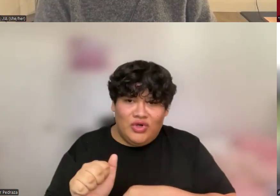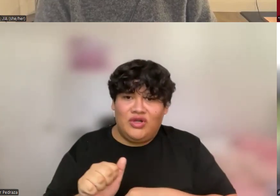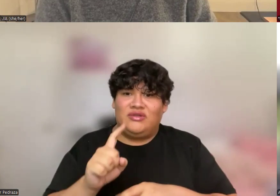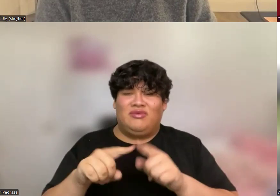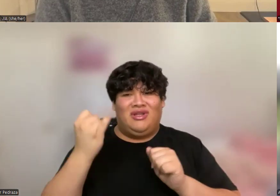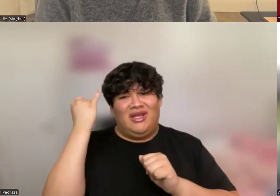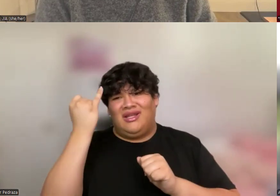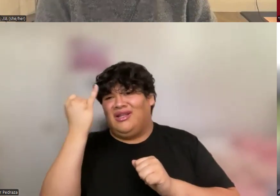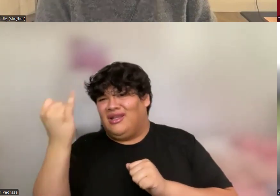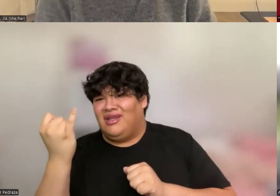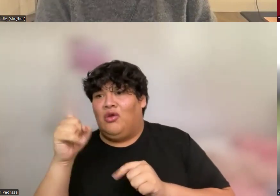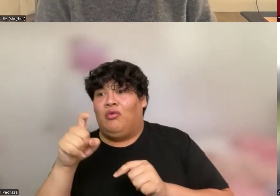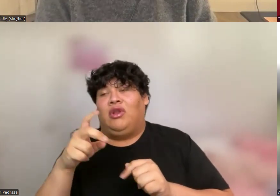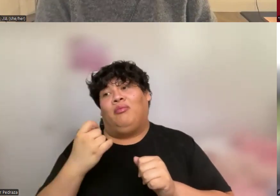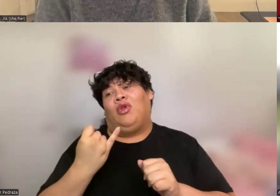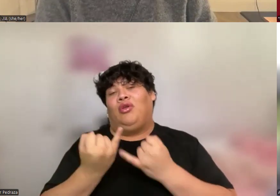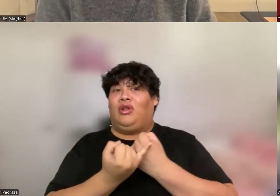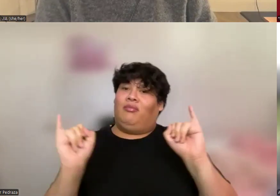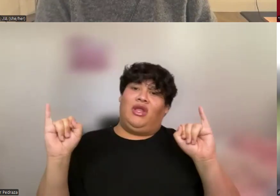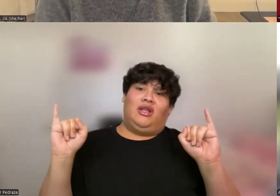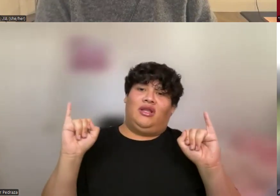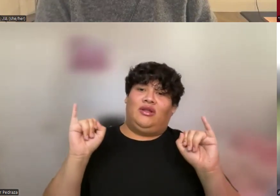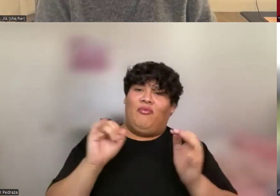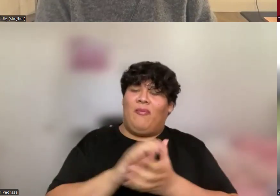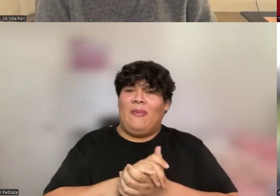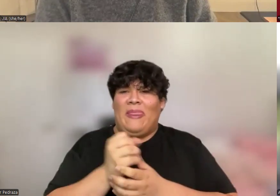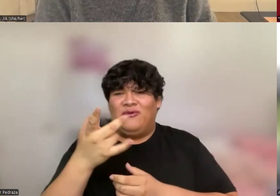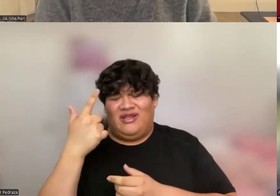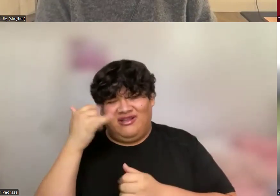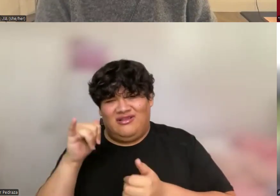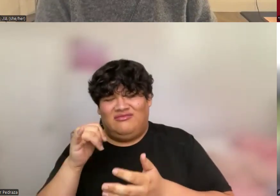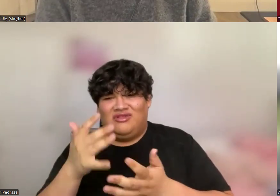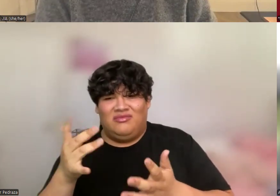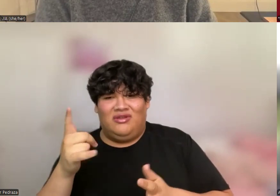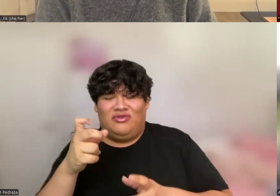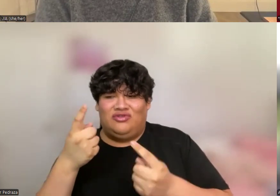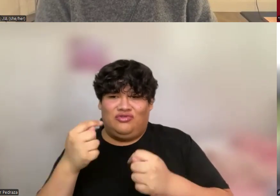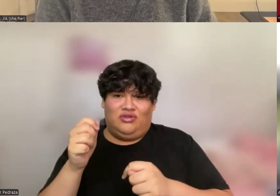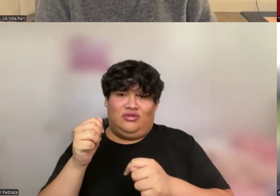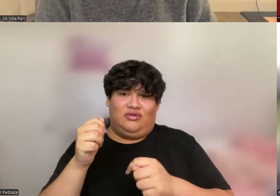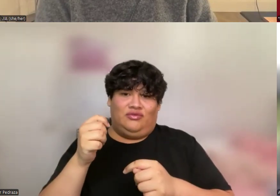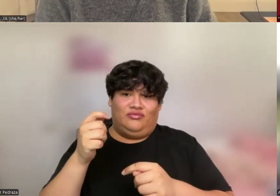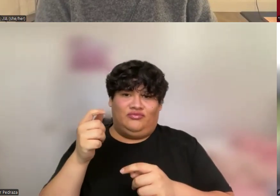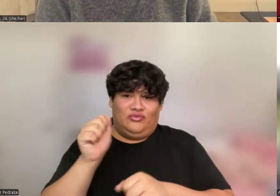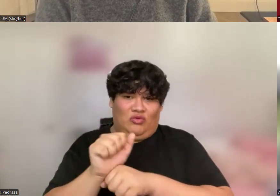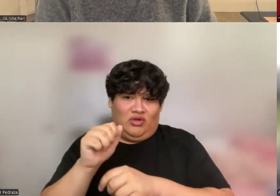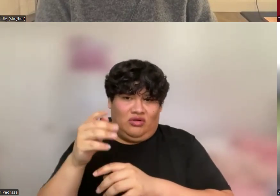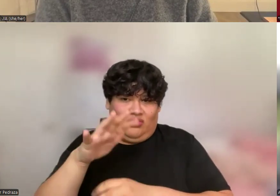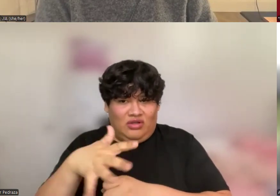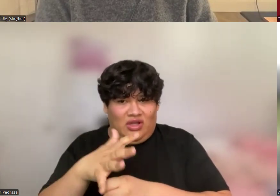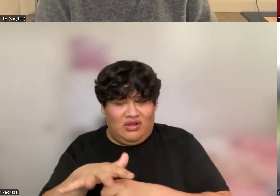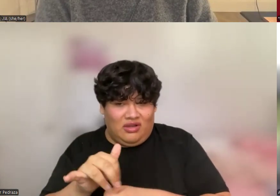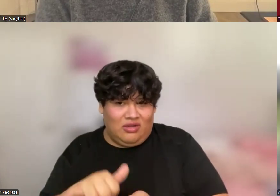the idea is we have to be independent, right? So I think that that's something that just really kind of hit me in that